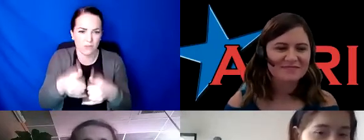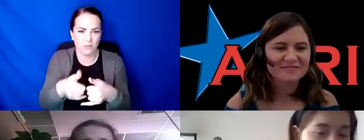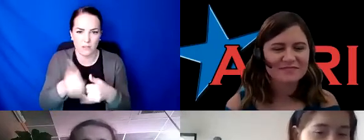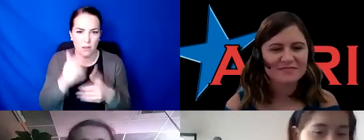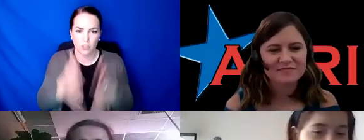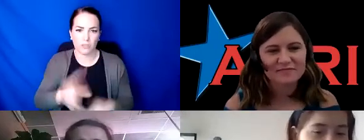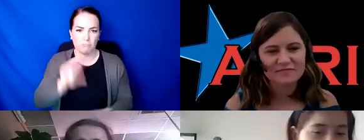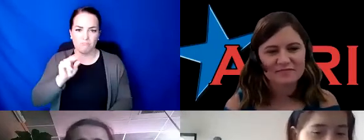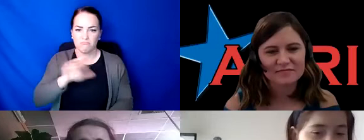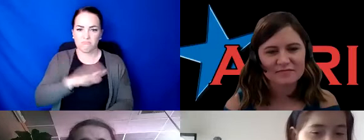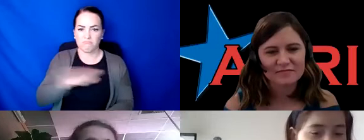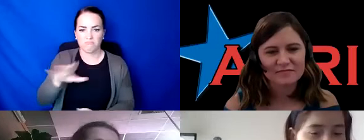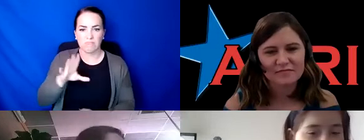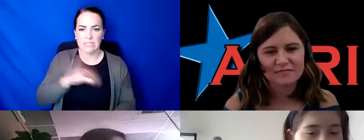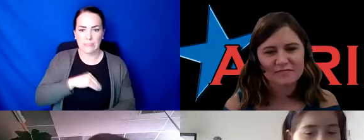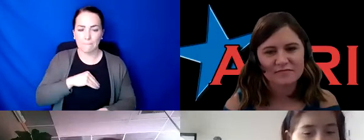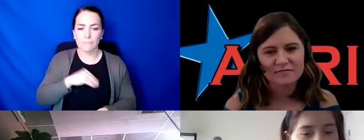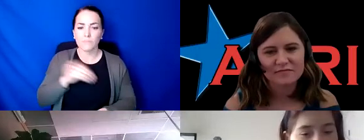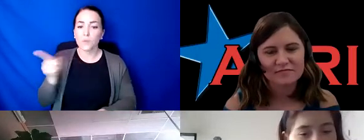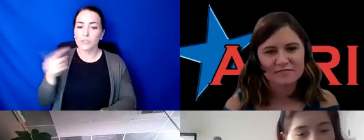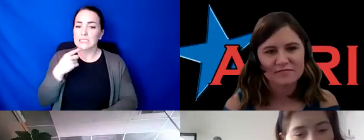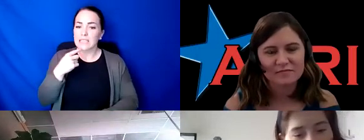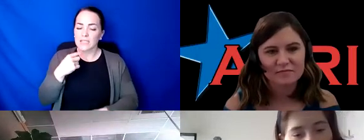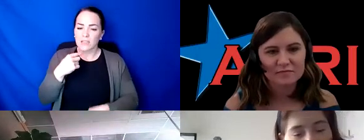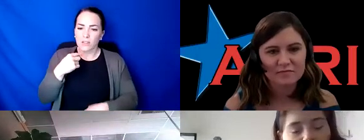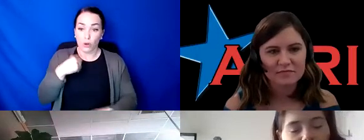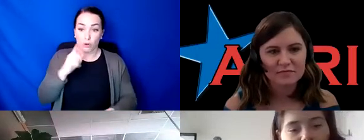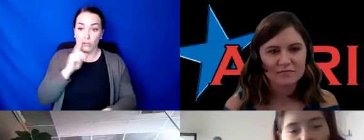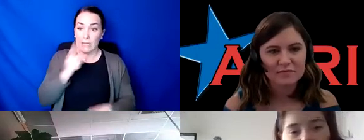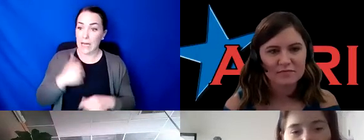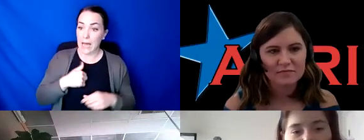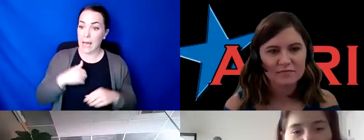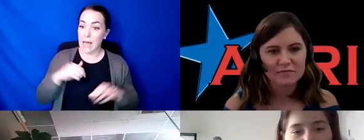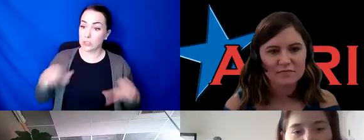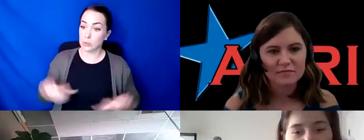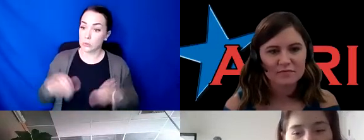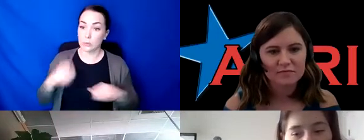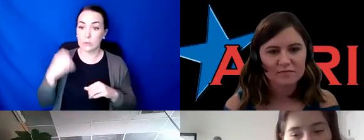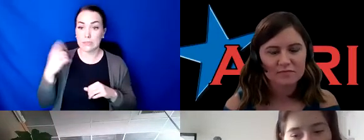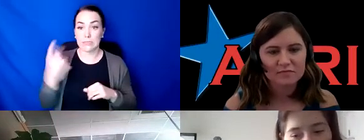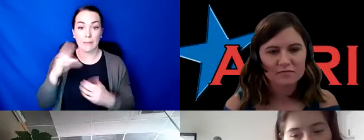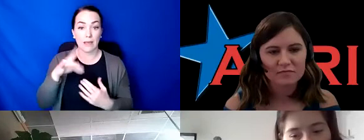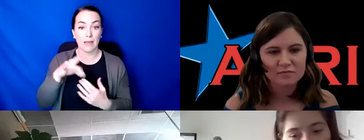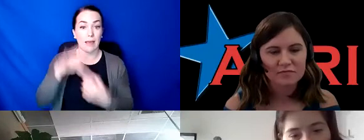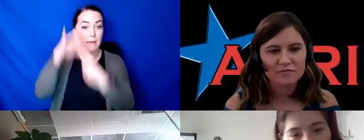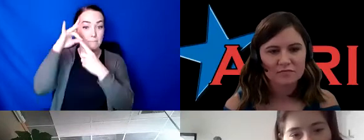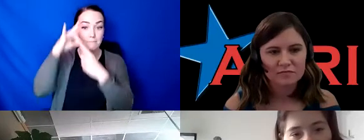She doesn't, and she said too, I hadn't been doing anything that is considered